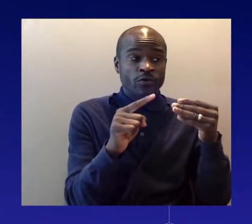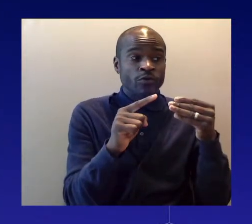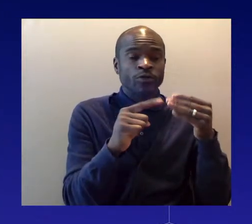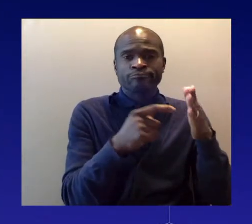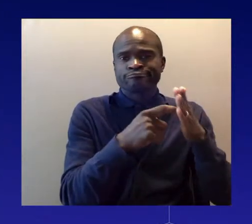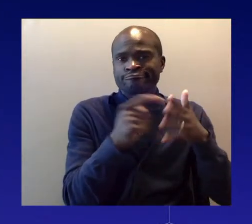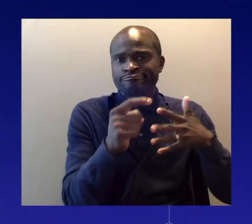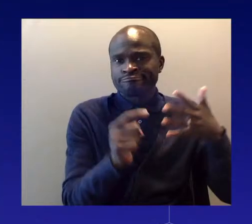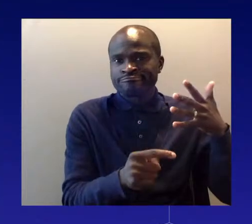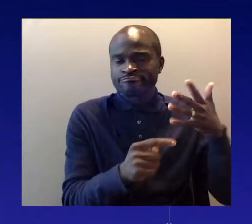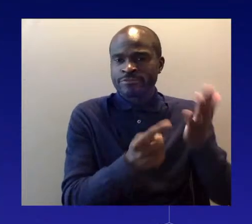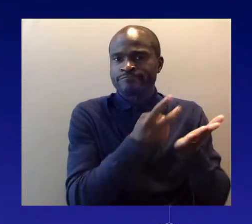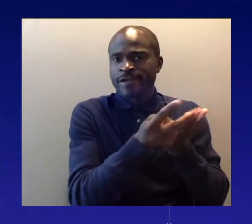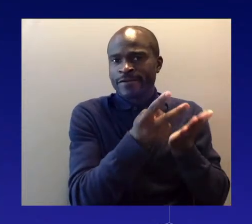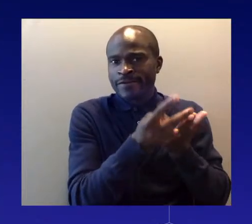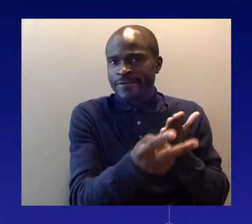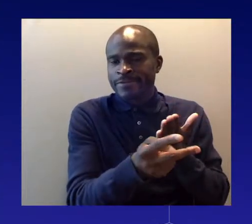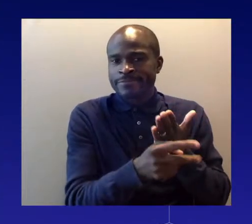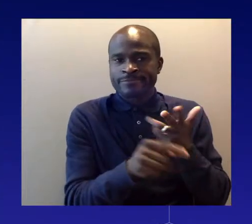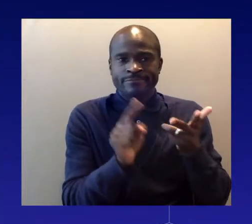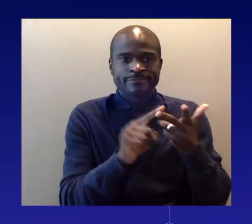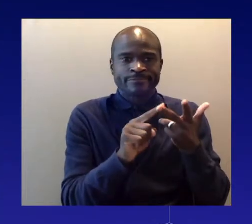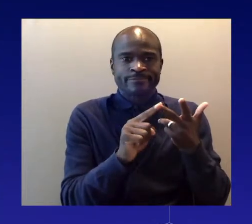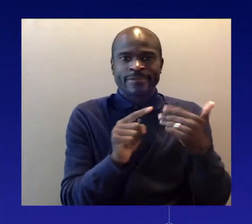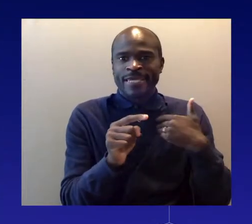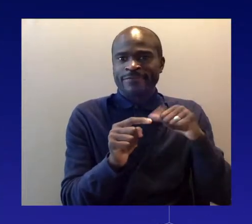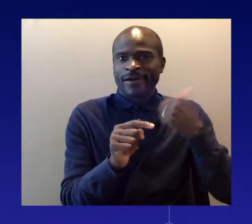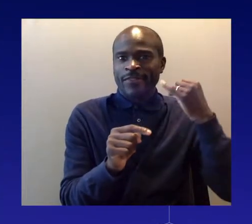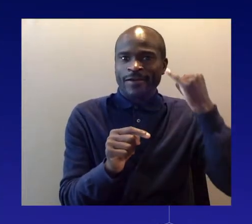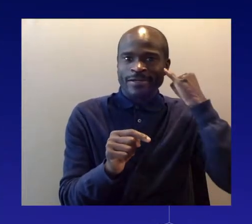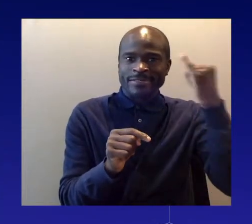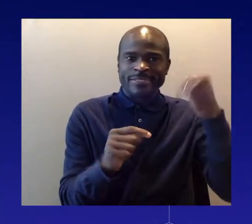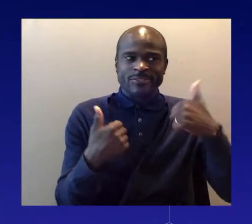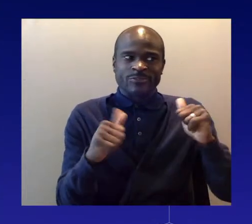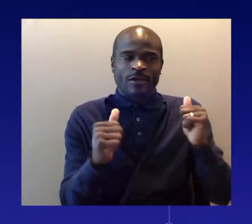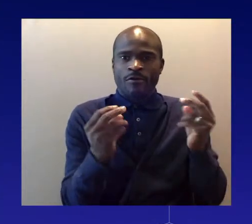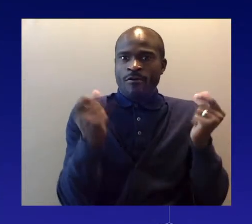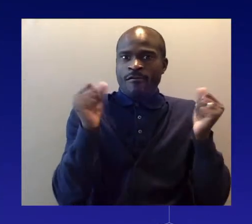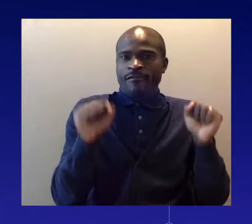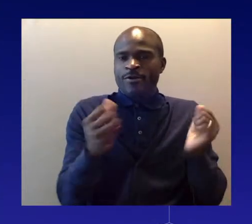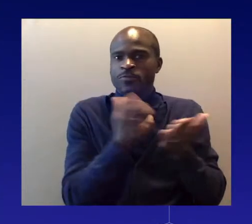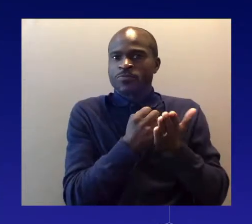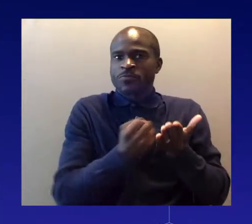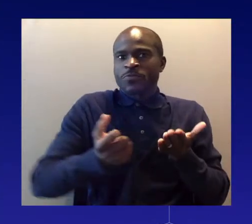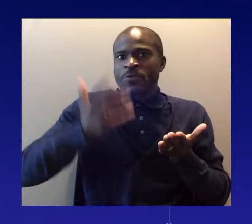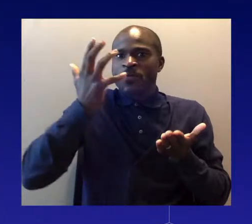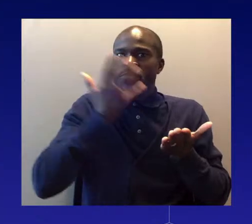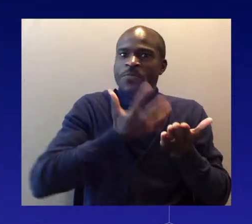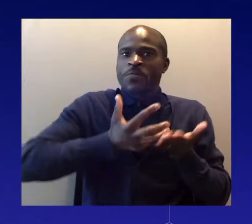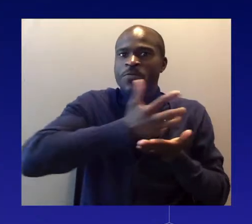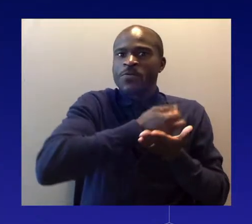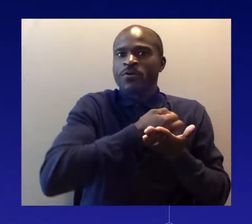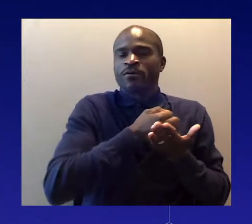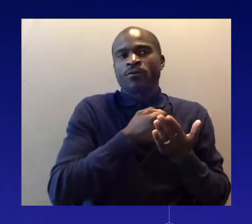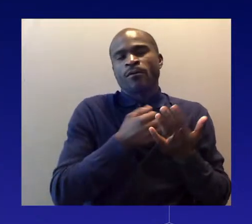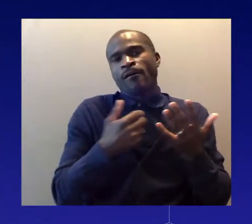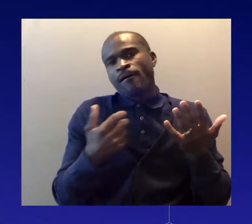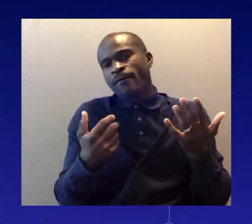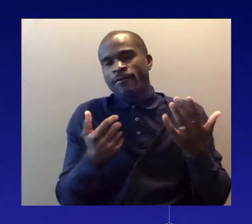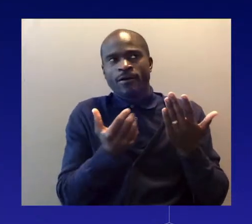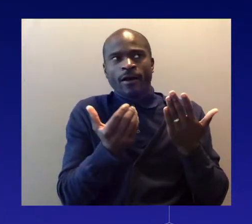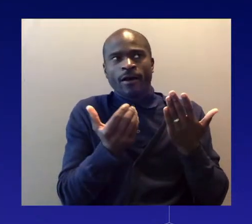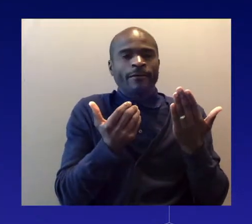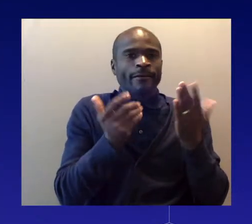ideas, get-rich ideas, quick ideas, ways in which new ways